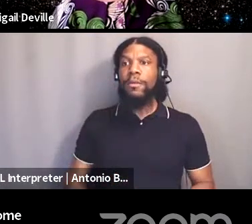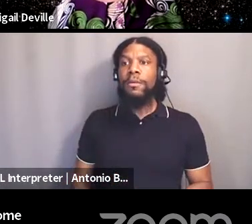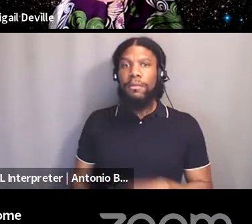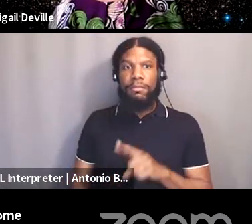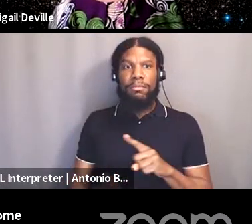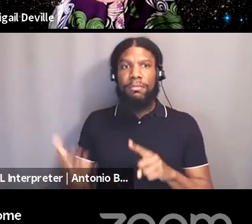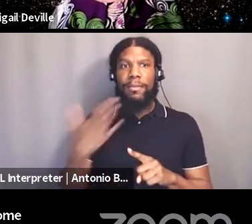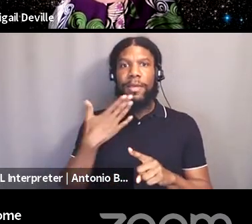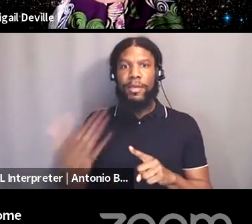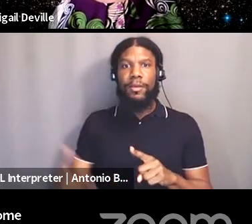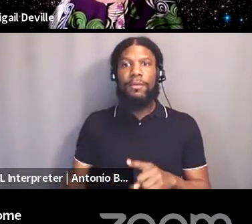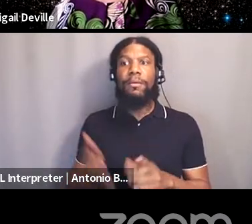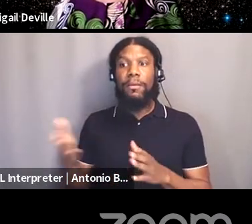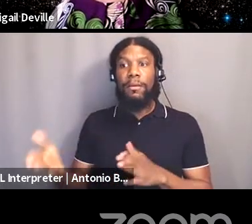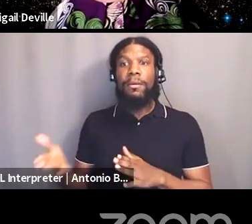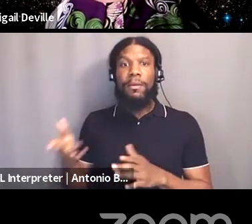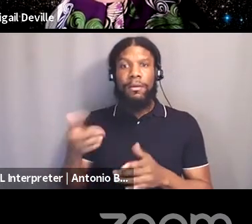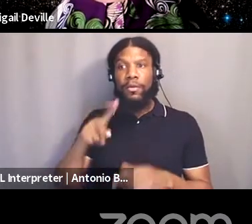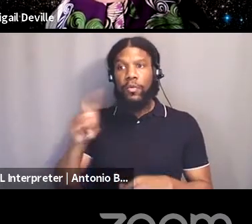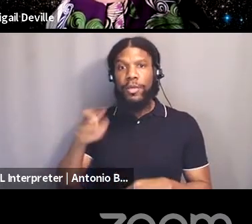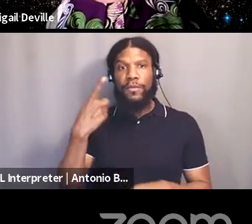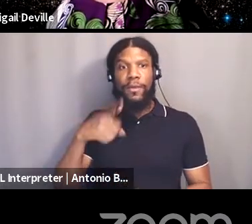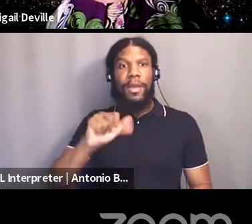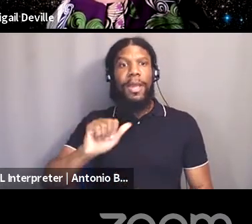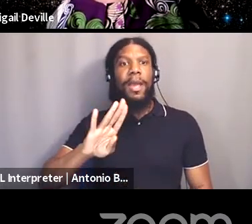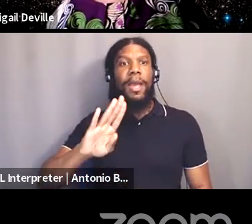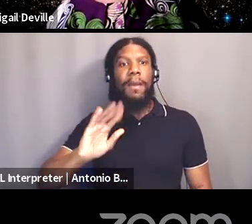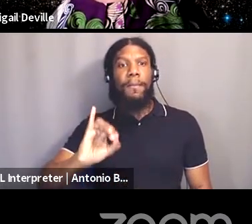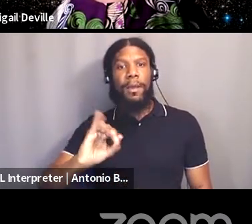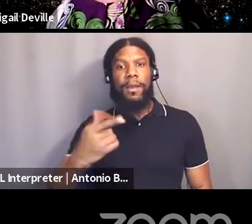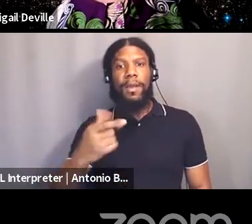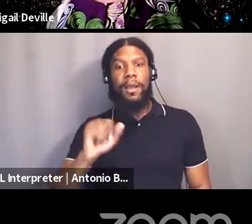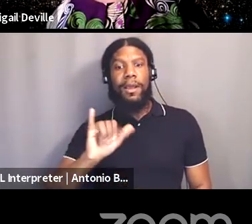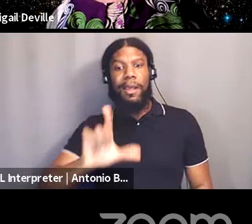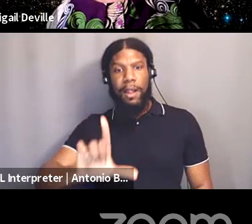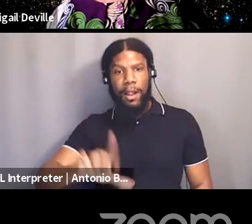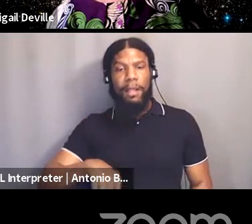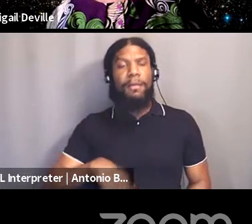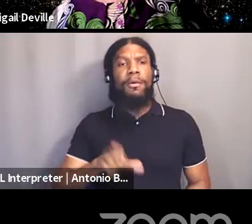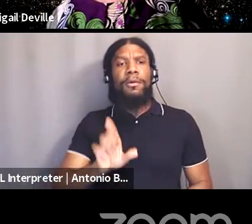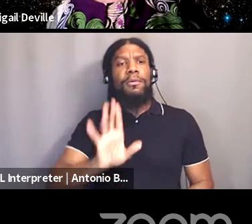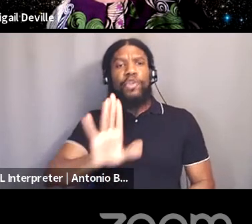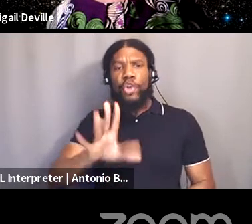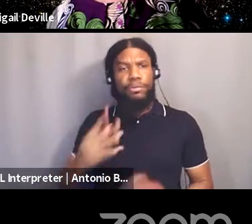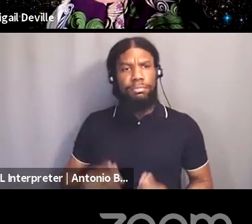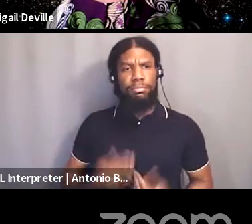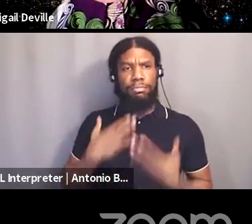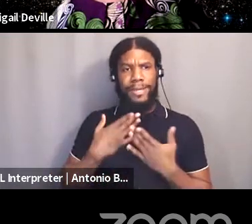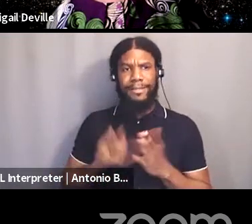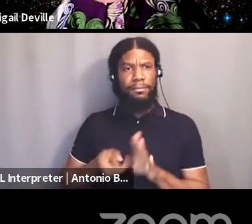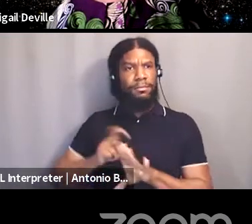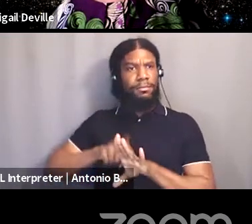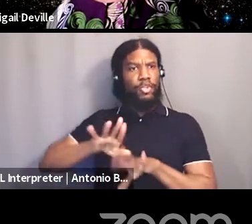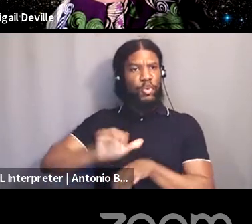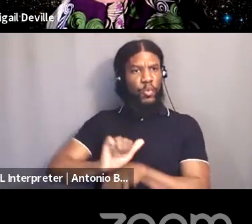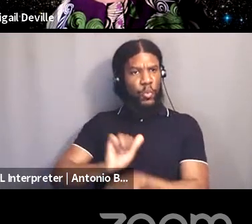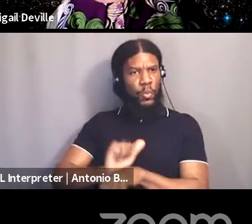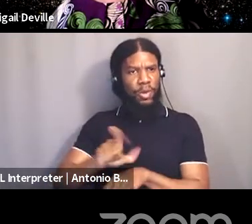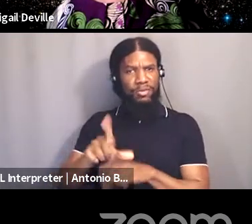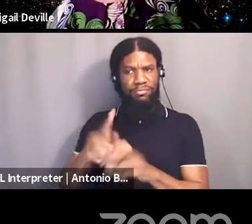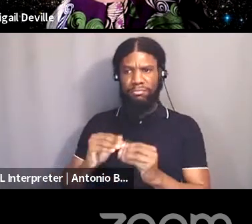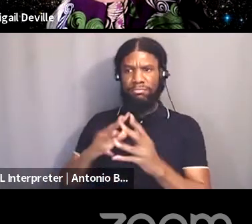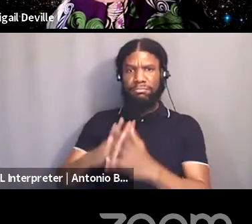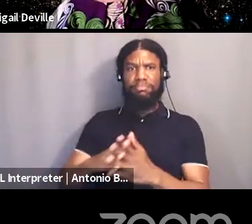site specificity and scale. Can you talk about the inspiration behind the works that you